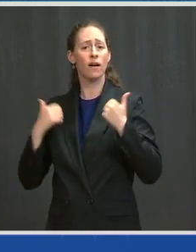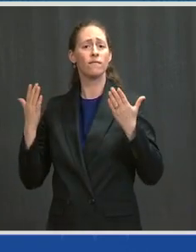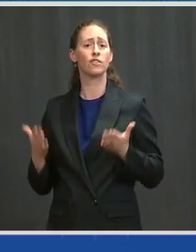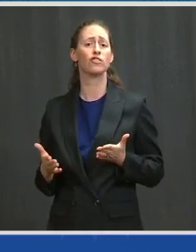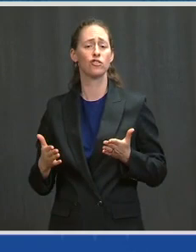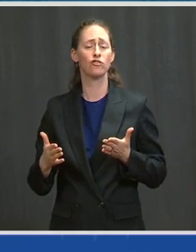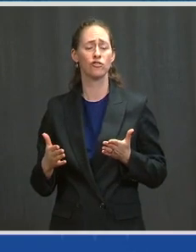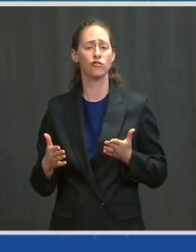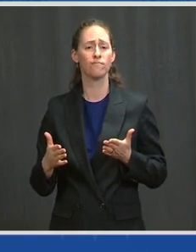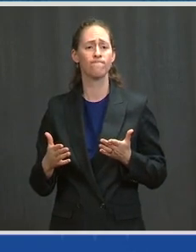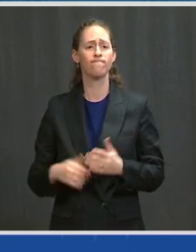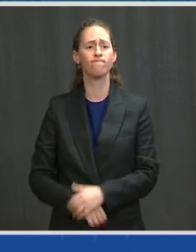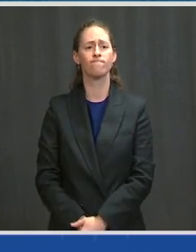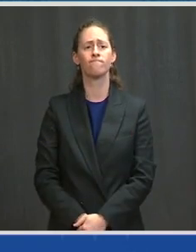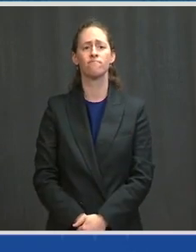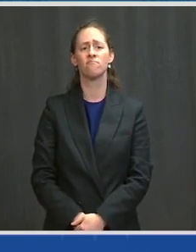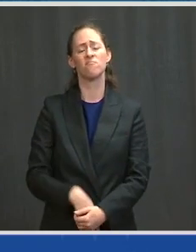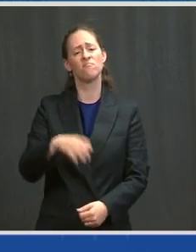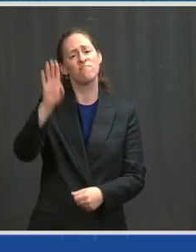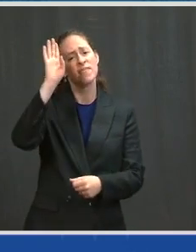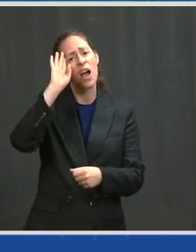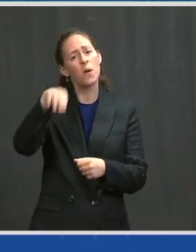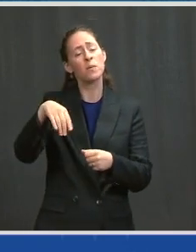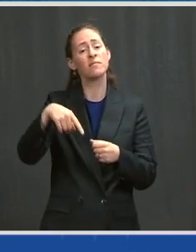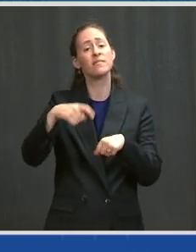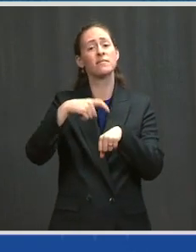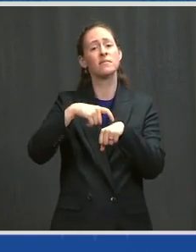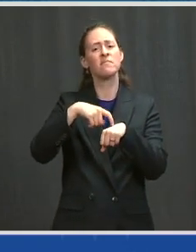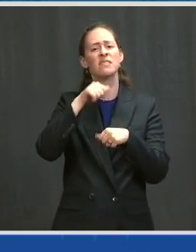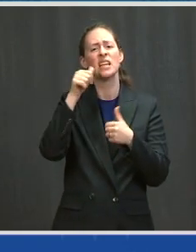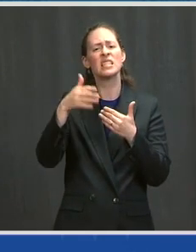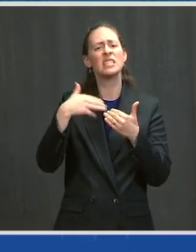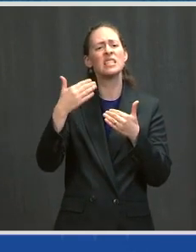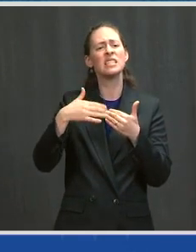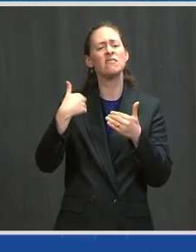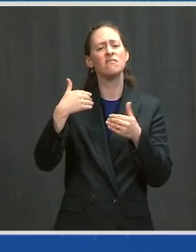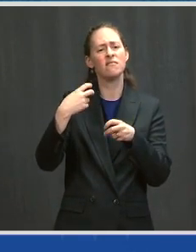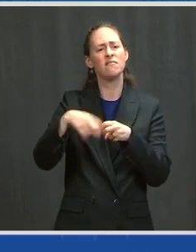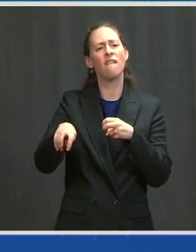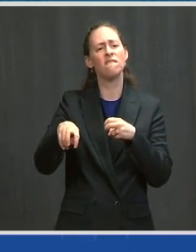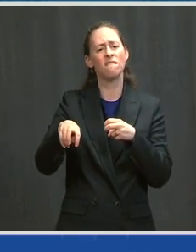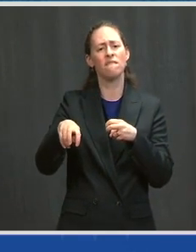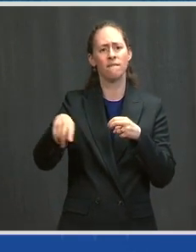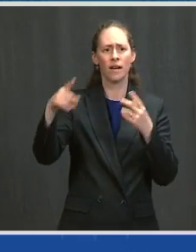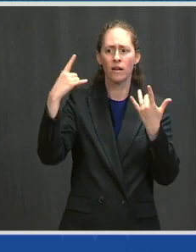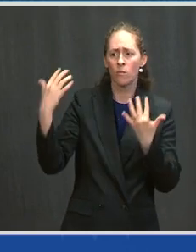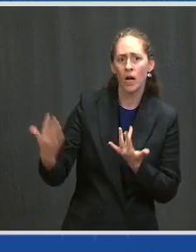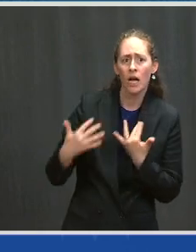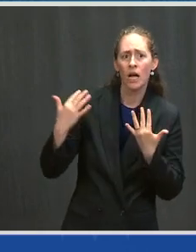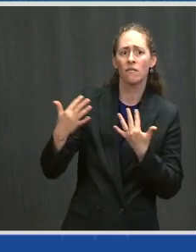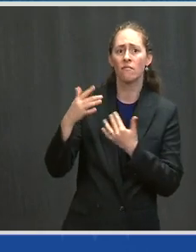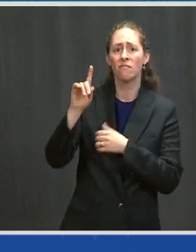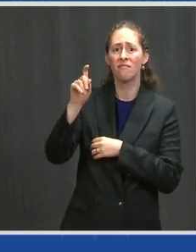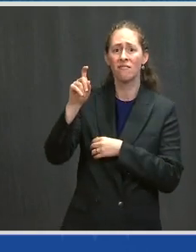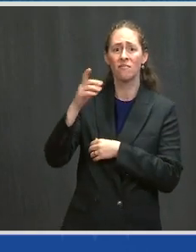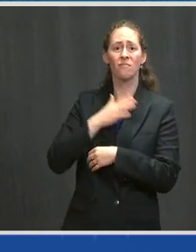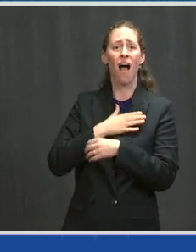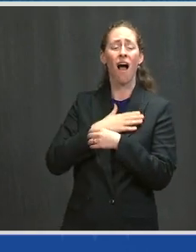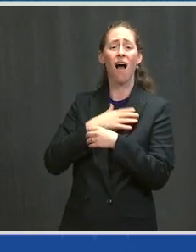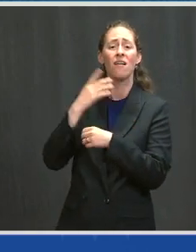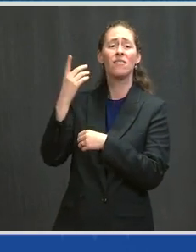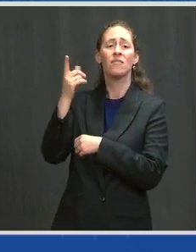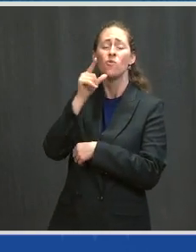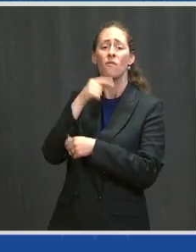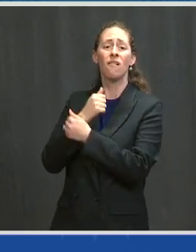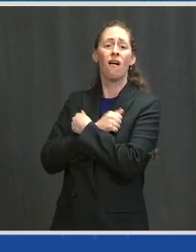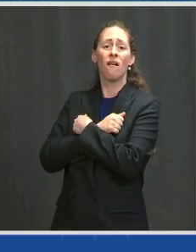a tough time. There's so many people waiting. Are they alive? Will it happen? And so our